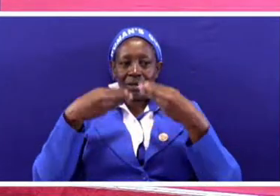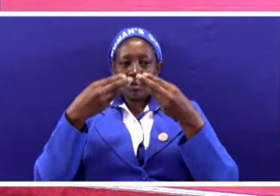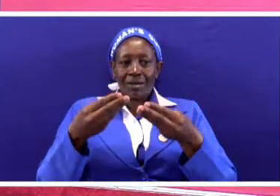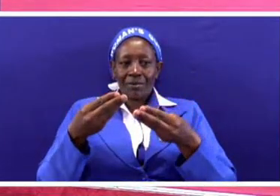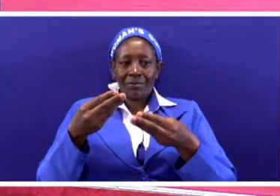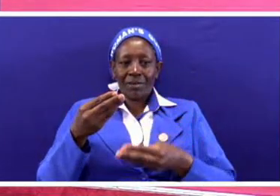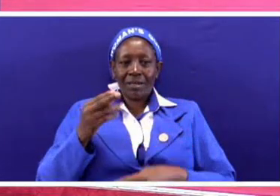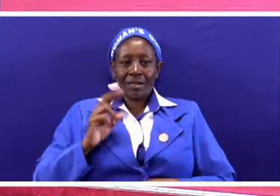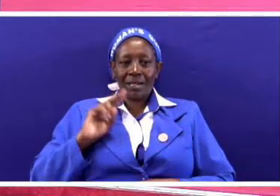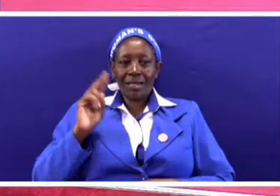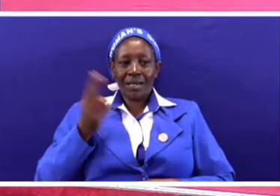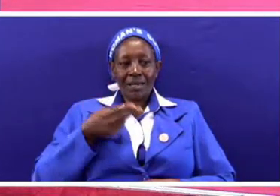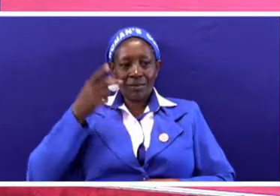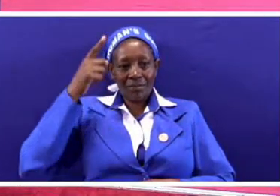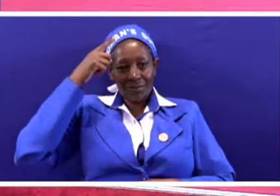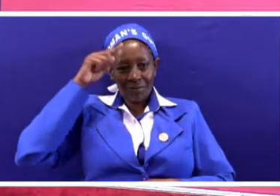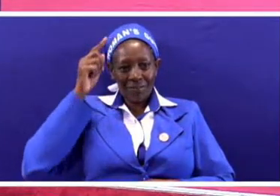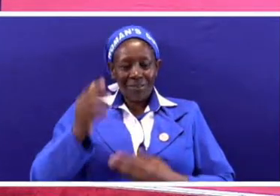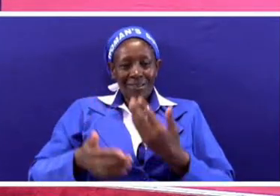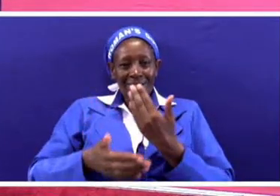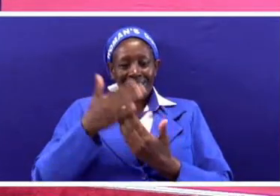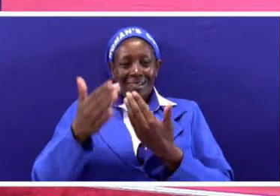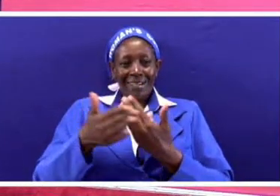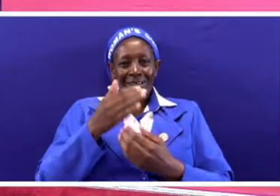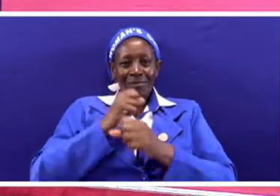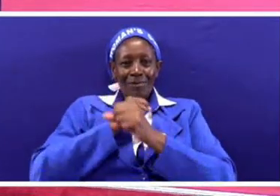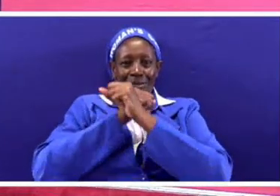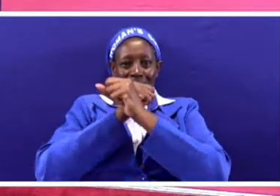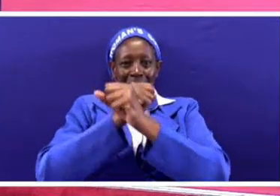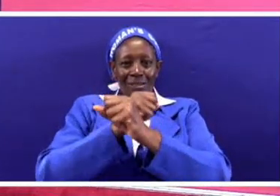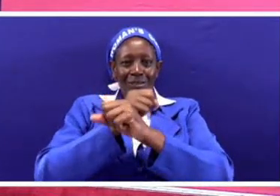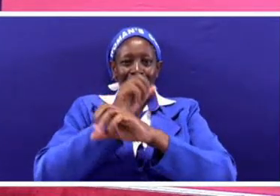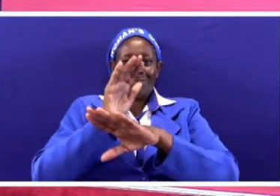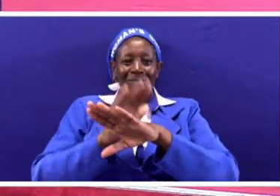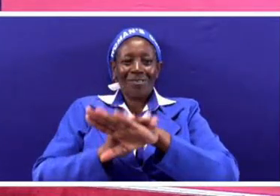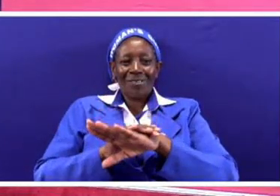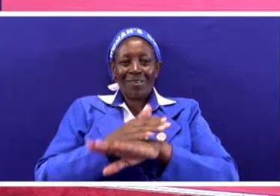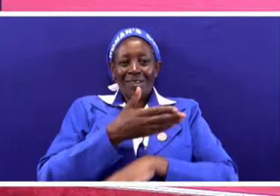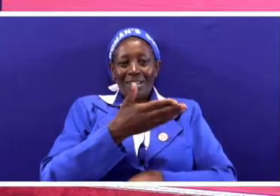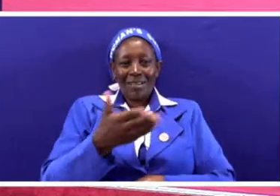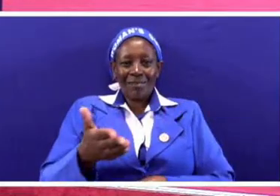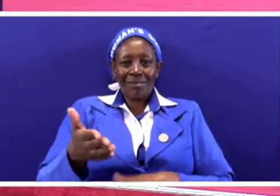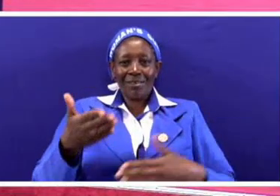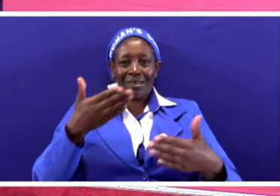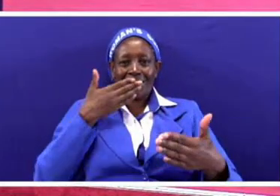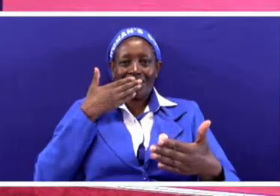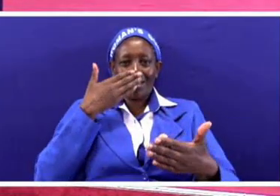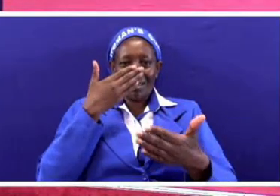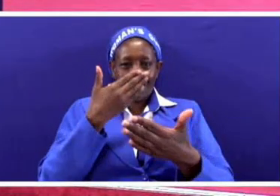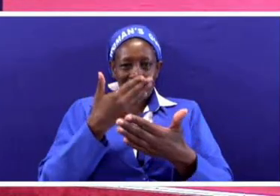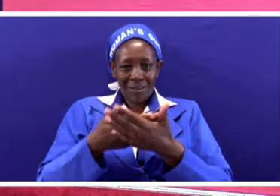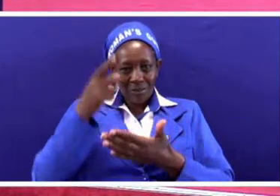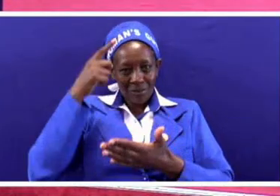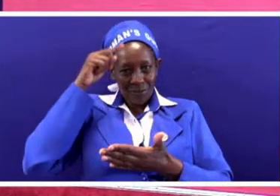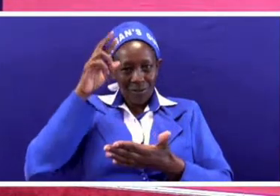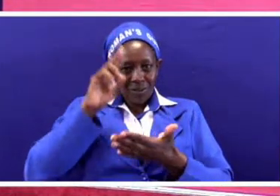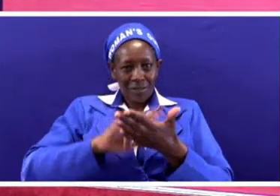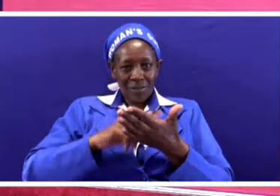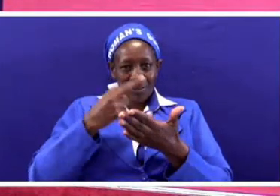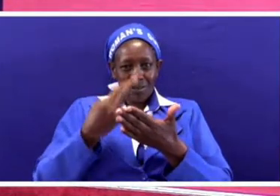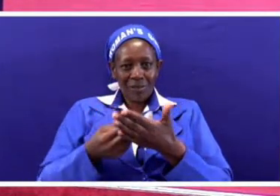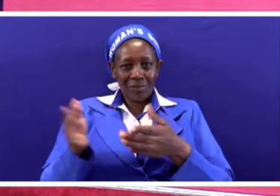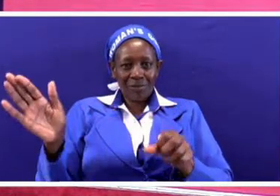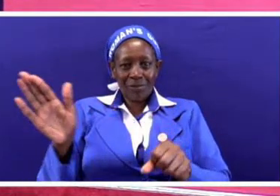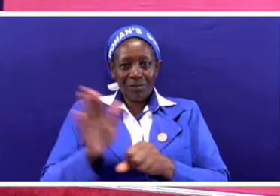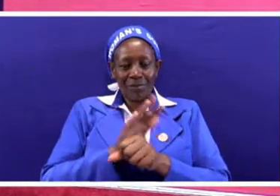For your care and your protection upon him. We thank you for his availability and his resourcefulness, and that he